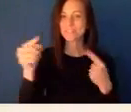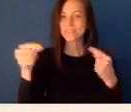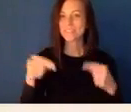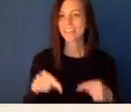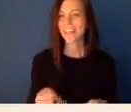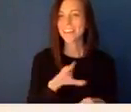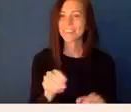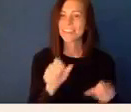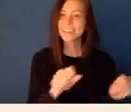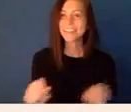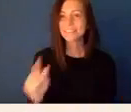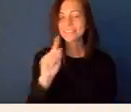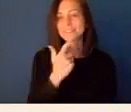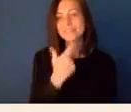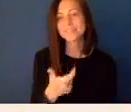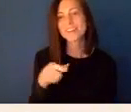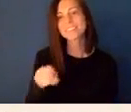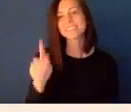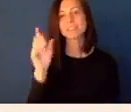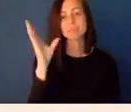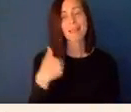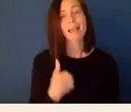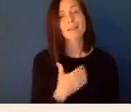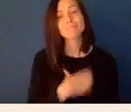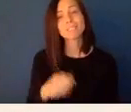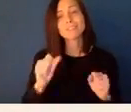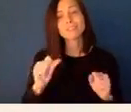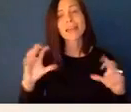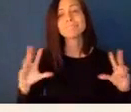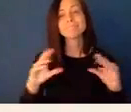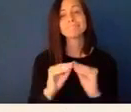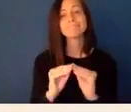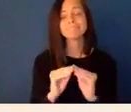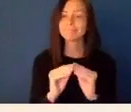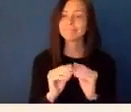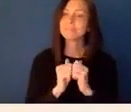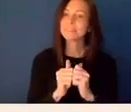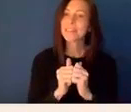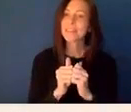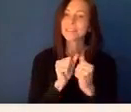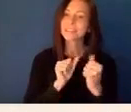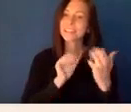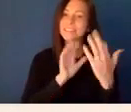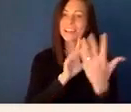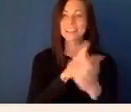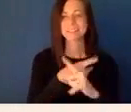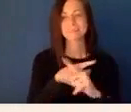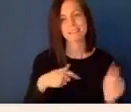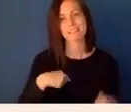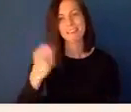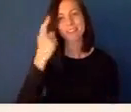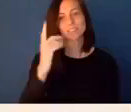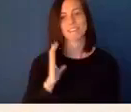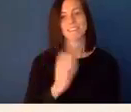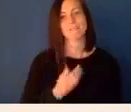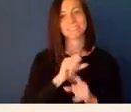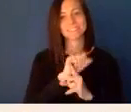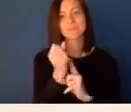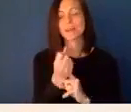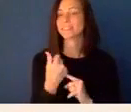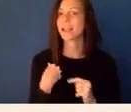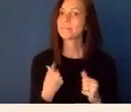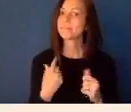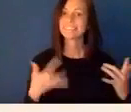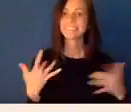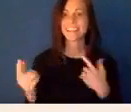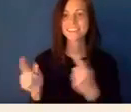presentation. I wish we could be together in person this year, but I do understand the circumstances, and I can't wait to meet all of you